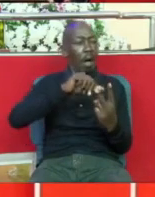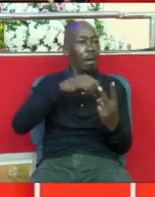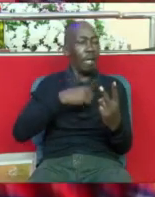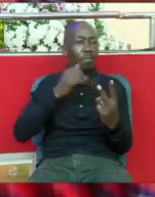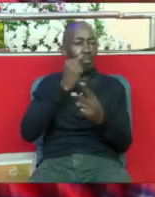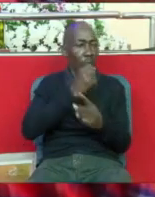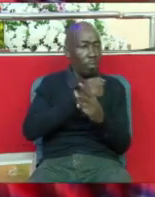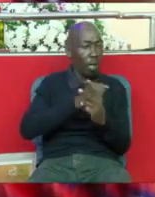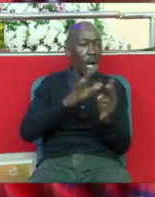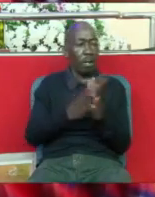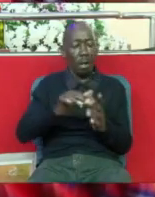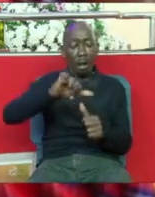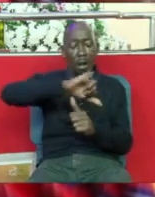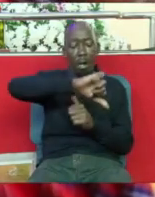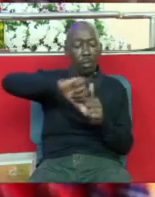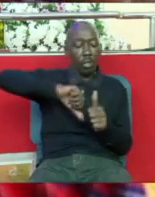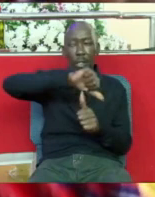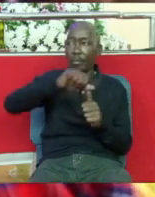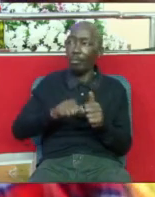tofauti kati ya sarakasi na upako.